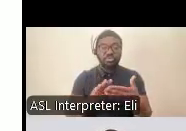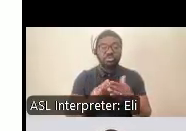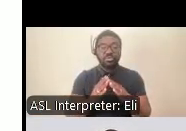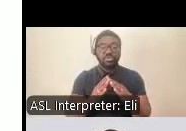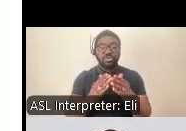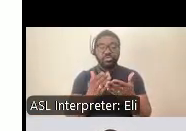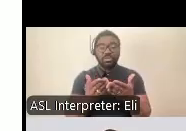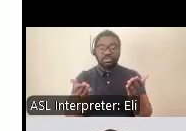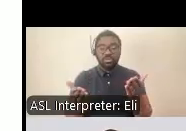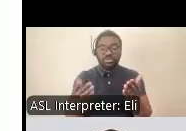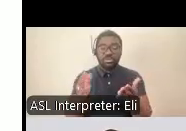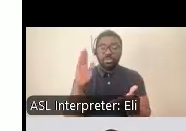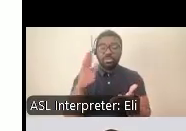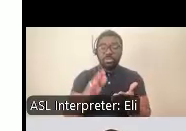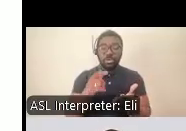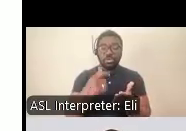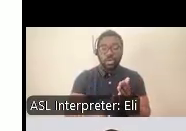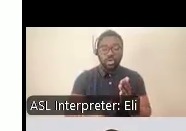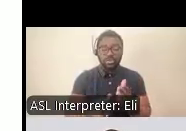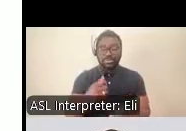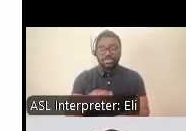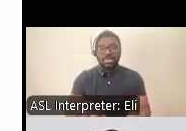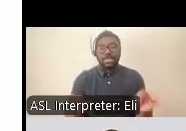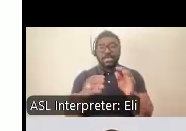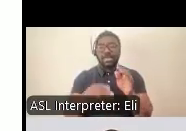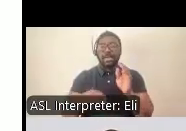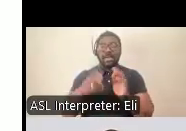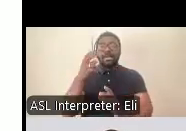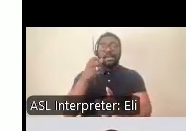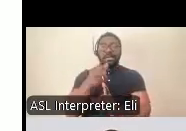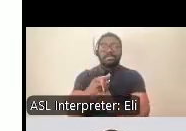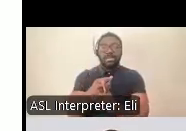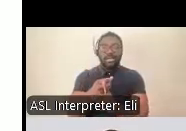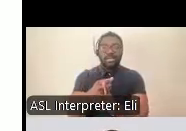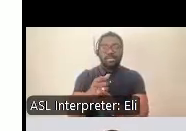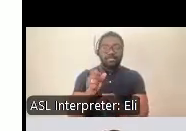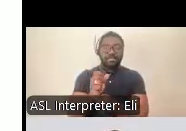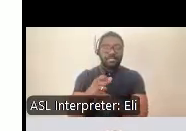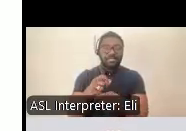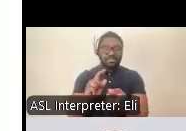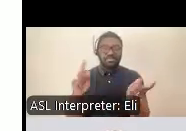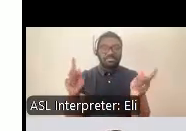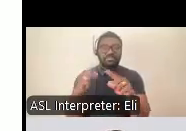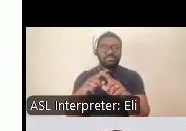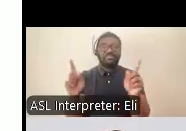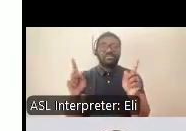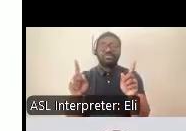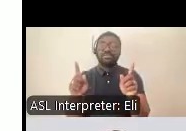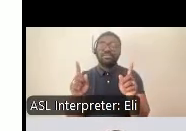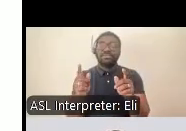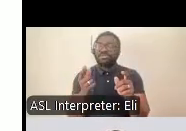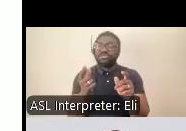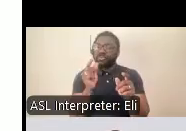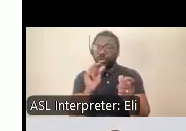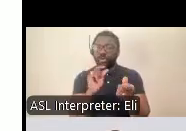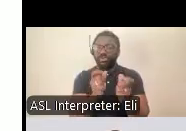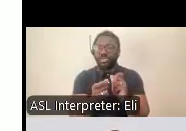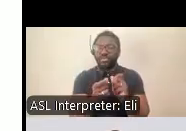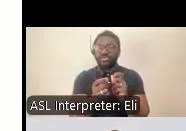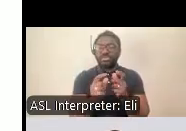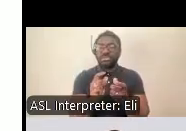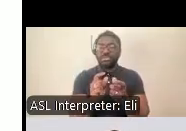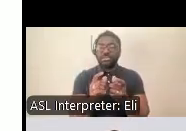and high impact. And even those small changes, like adjusting how we talk with job seekers, it helps people stay engaged and make